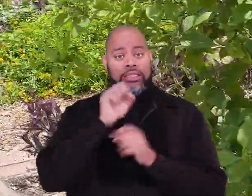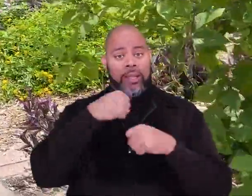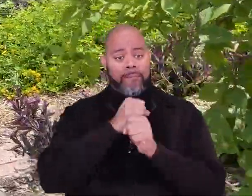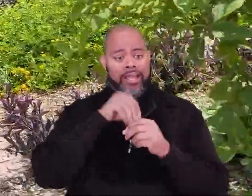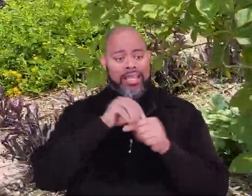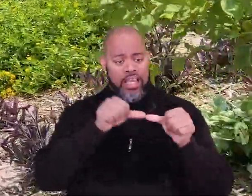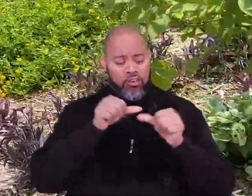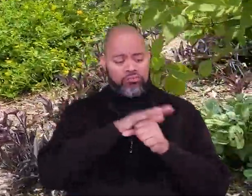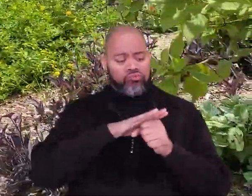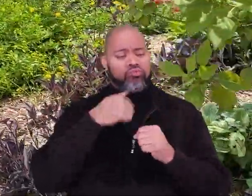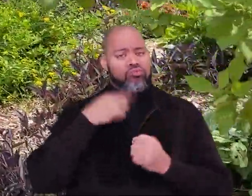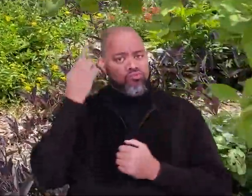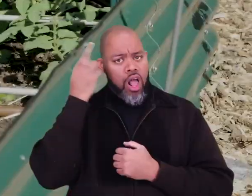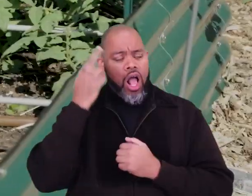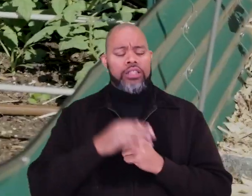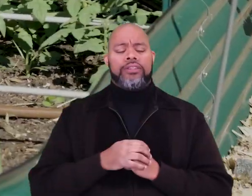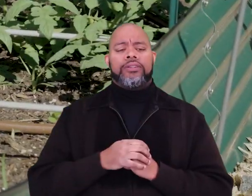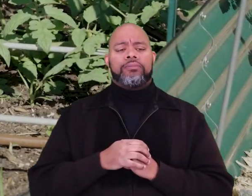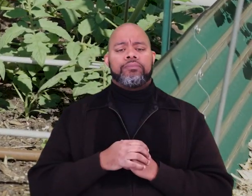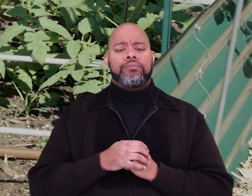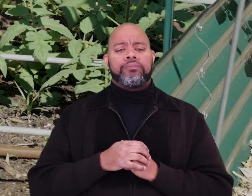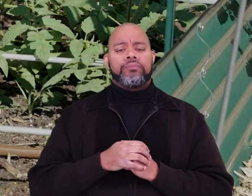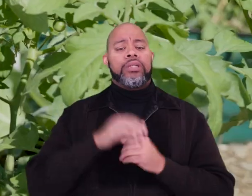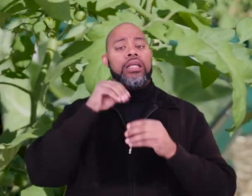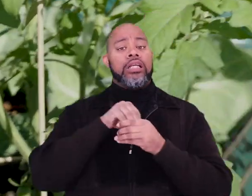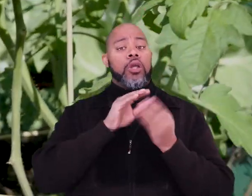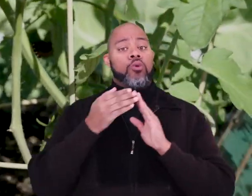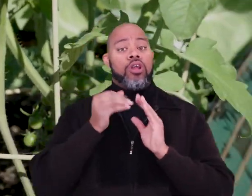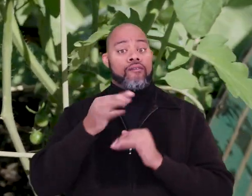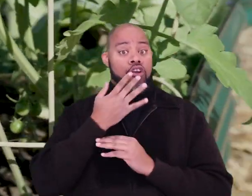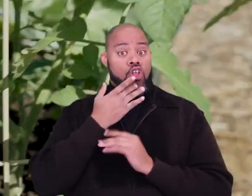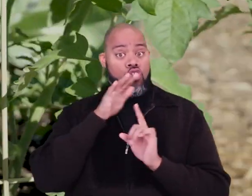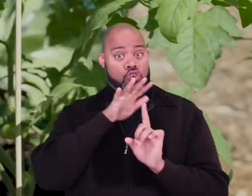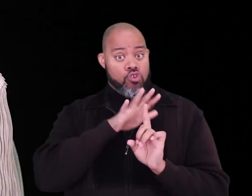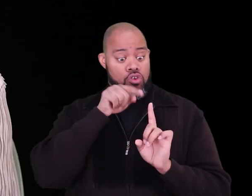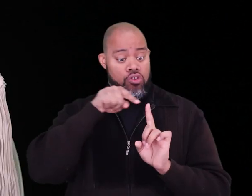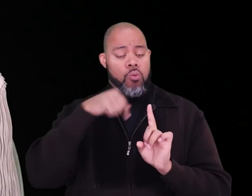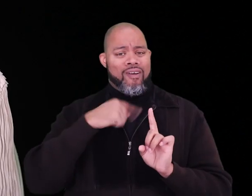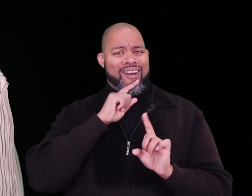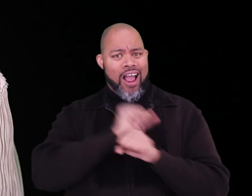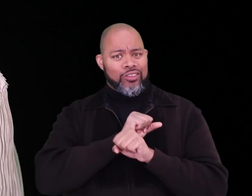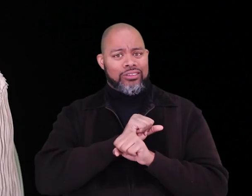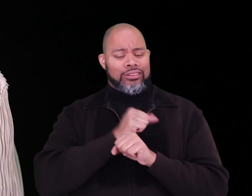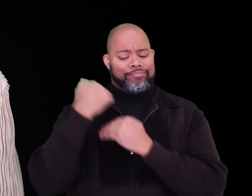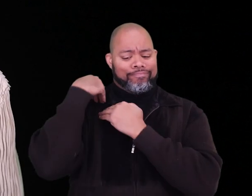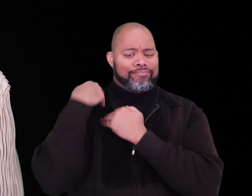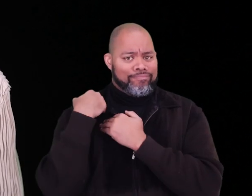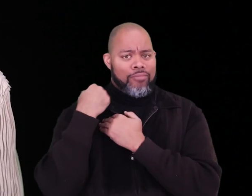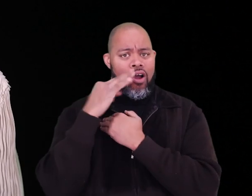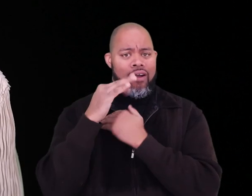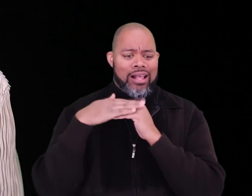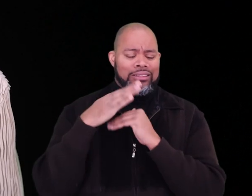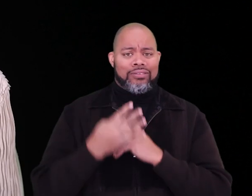in neighborhoods, we realized that in the communities of color, we actually carry the